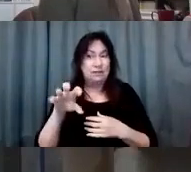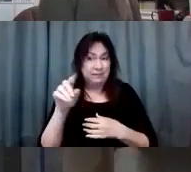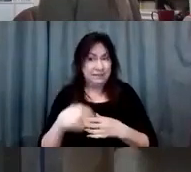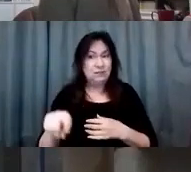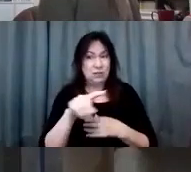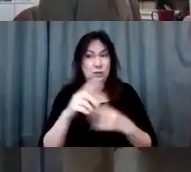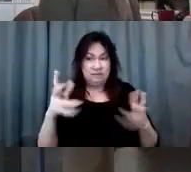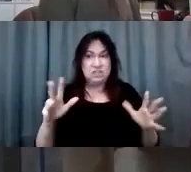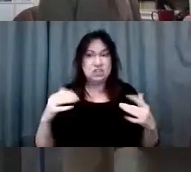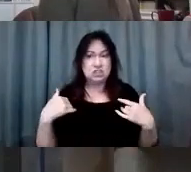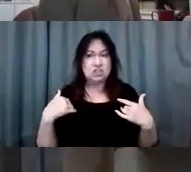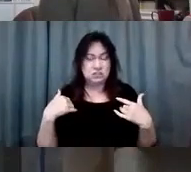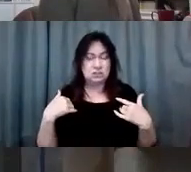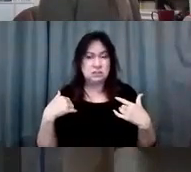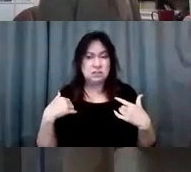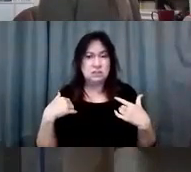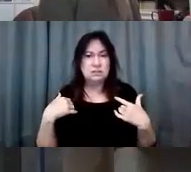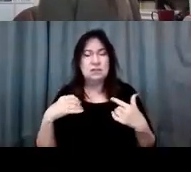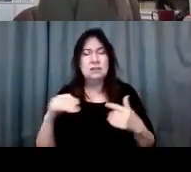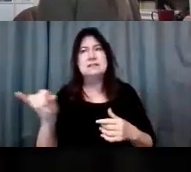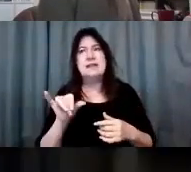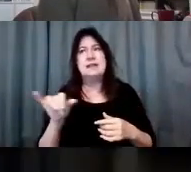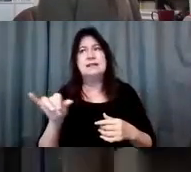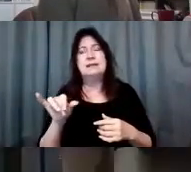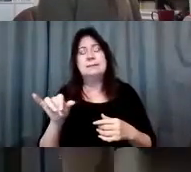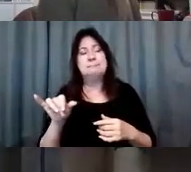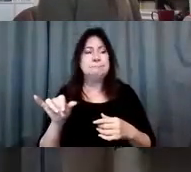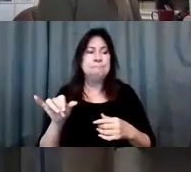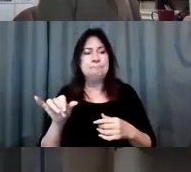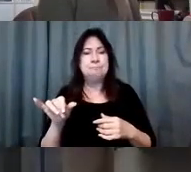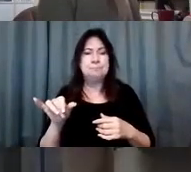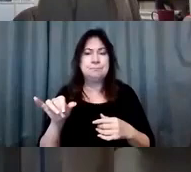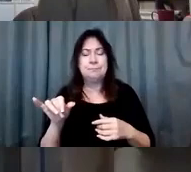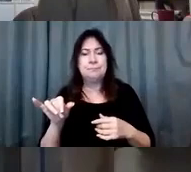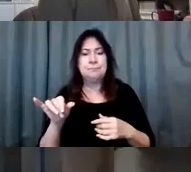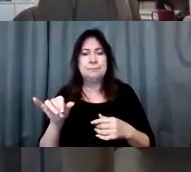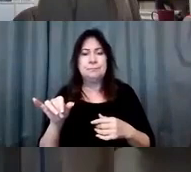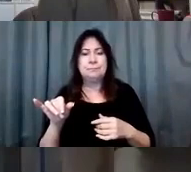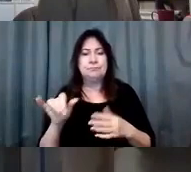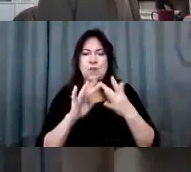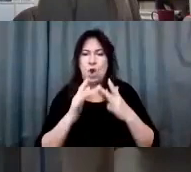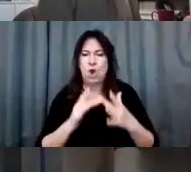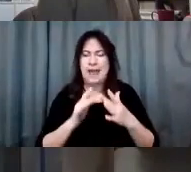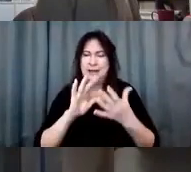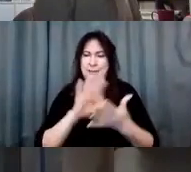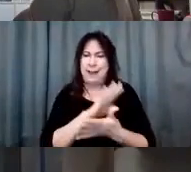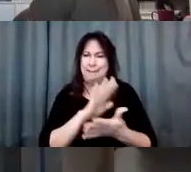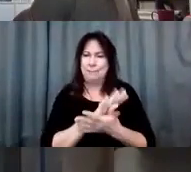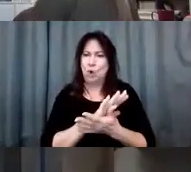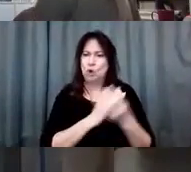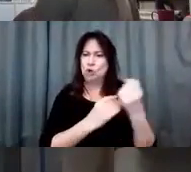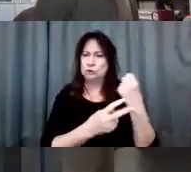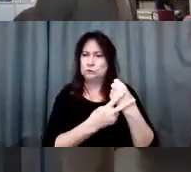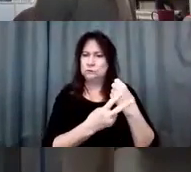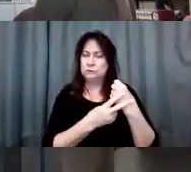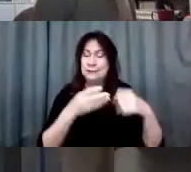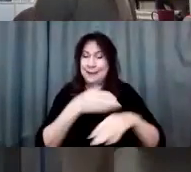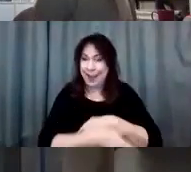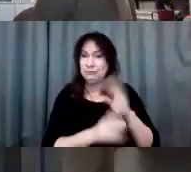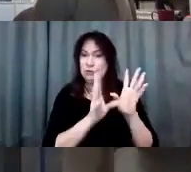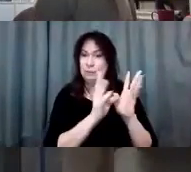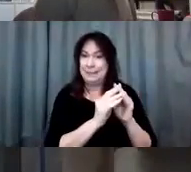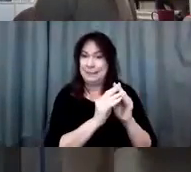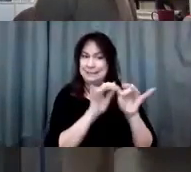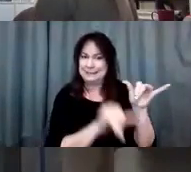so. It's like the online paper repository. After the meeting, it will